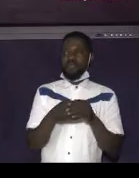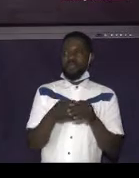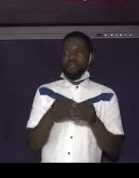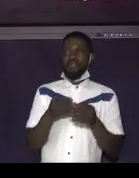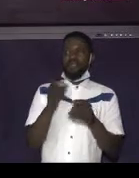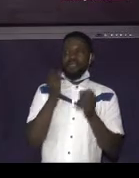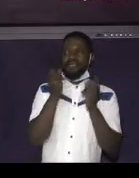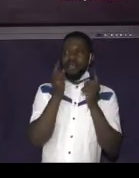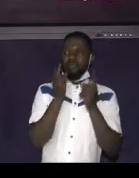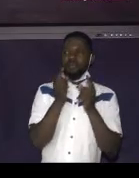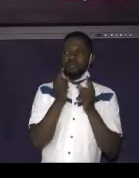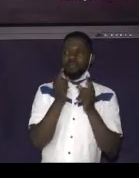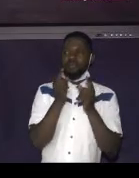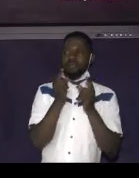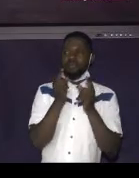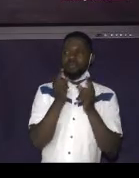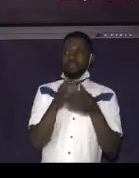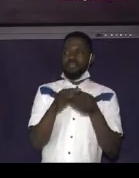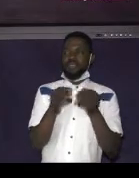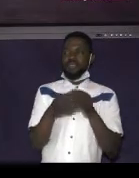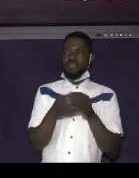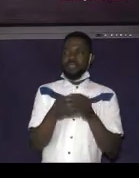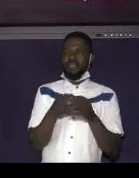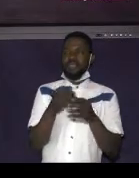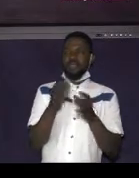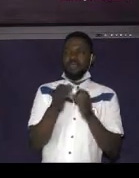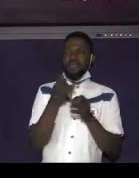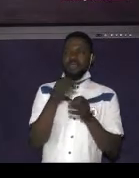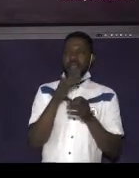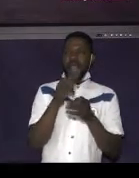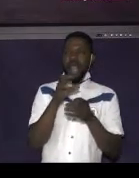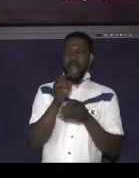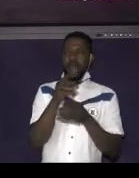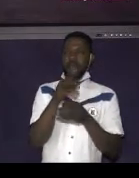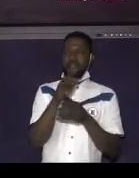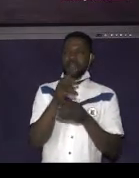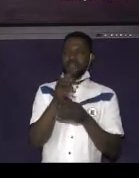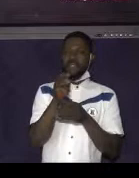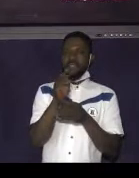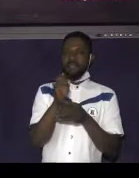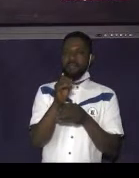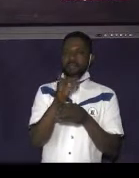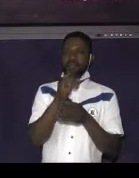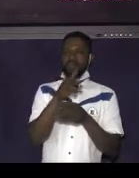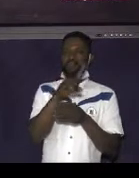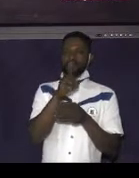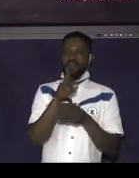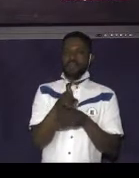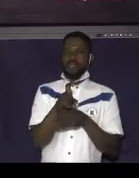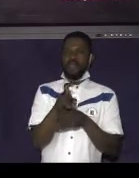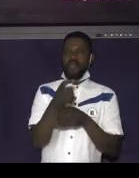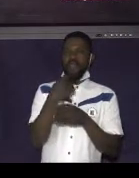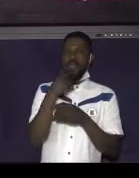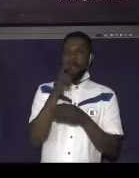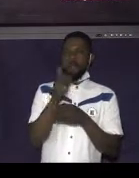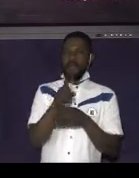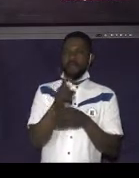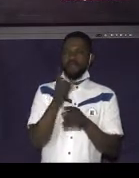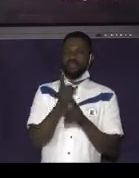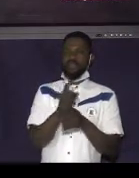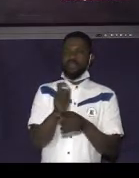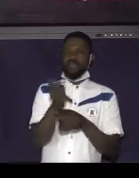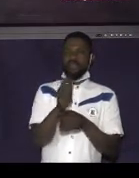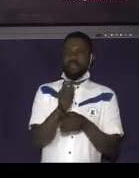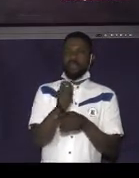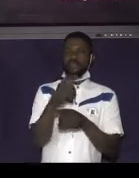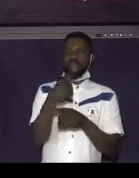they are exclamatory sentences, if they are optative sentences, if they are questions, if they are commands. You just